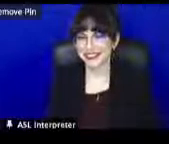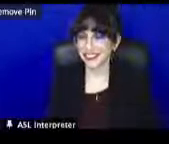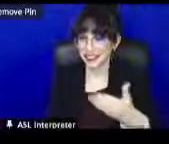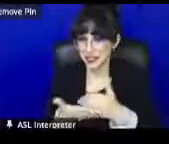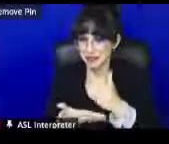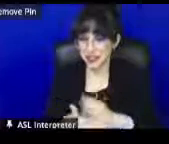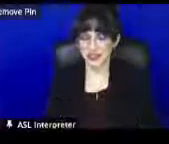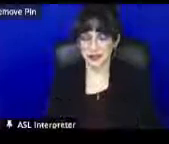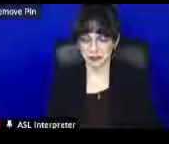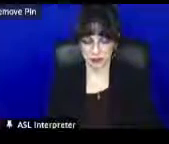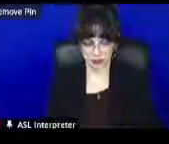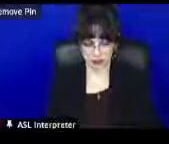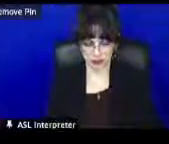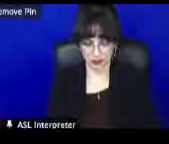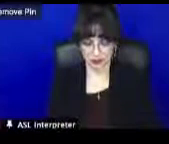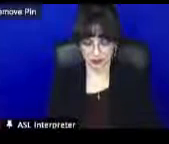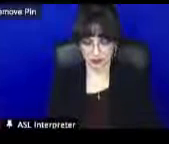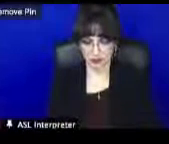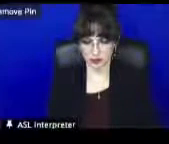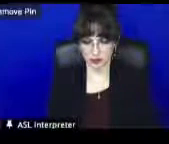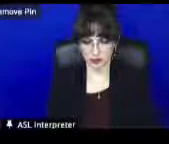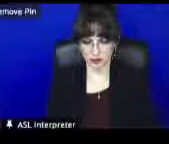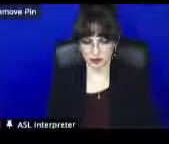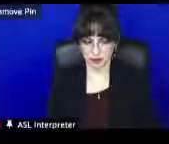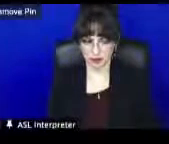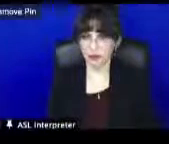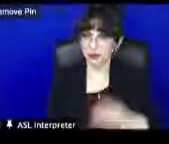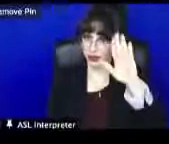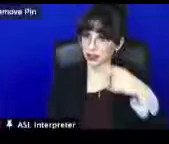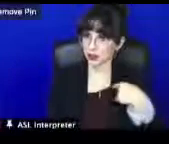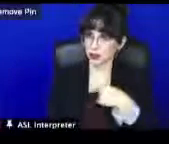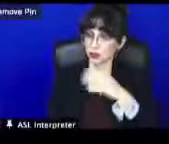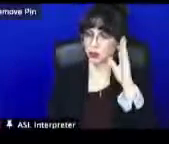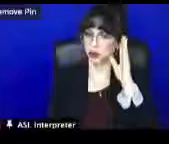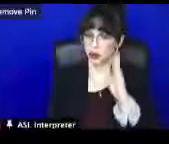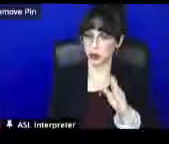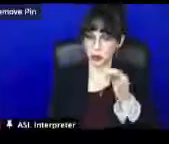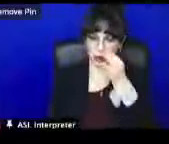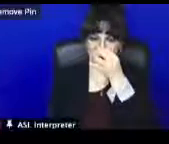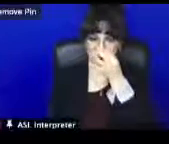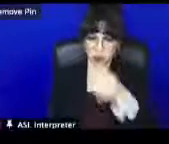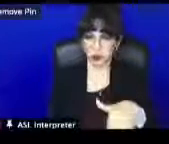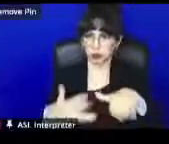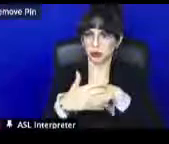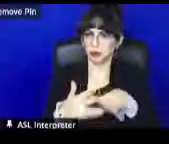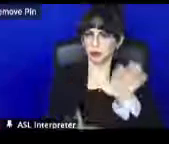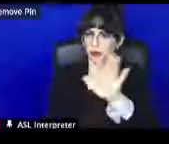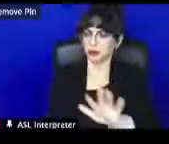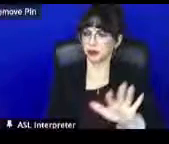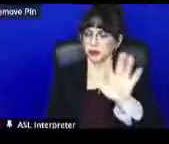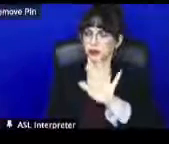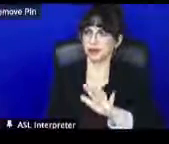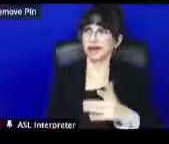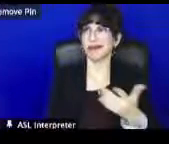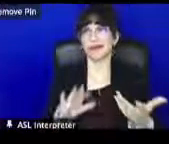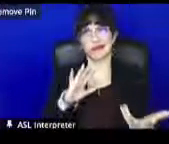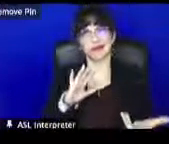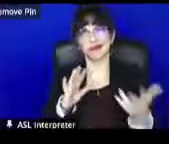right. I know that we will be going to our break in about